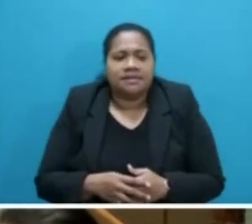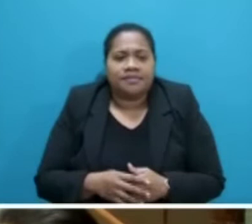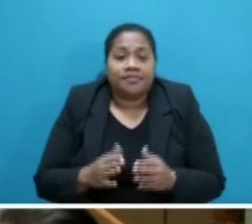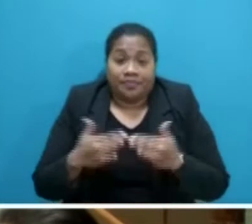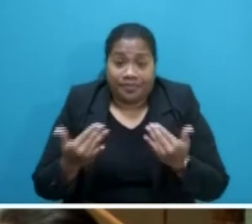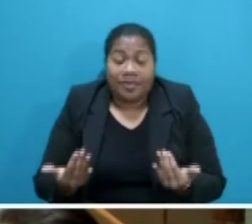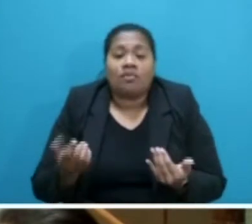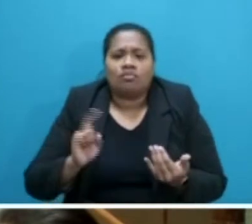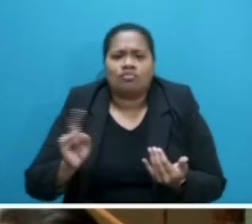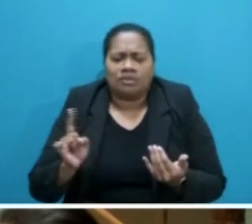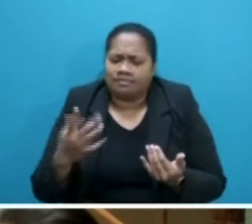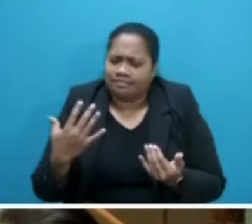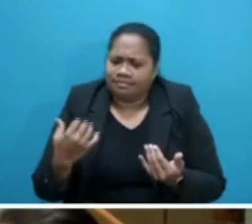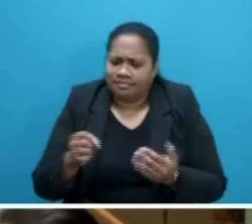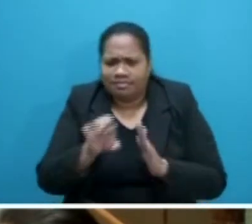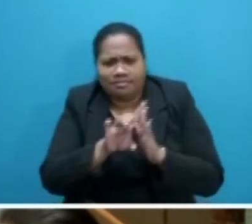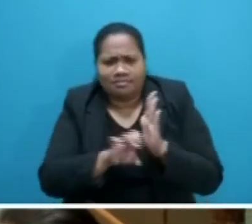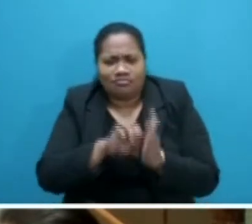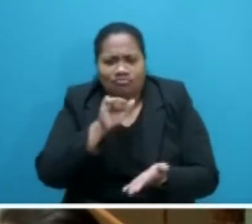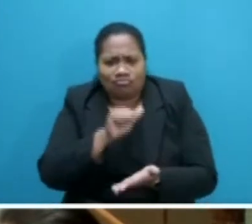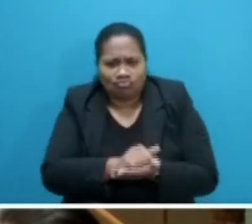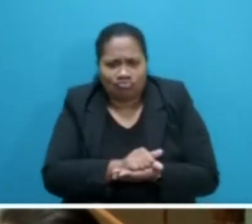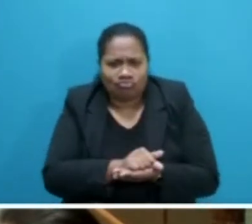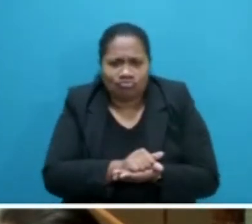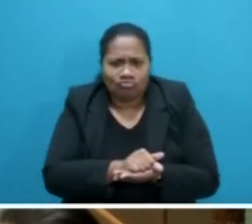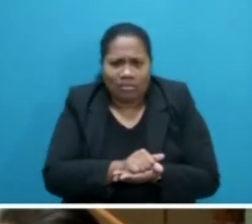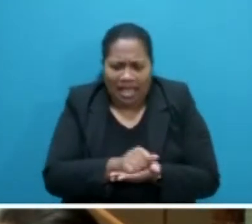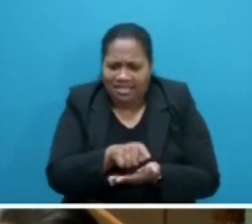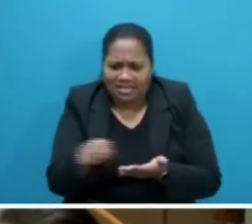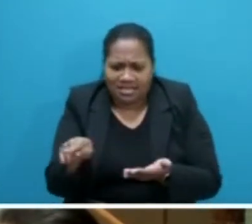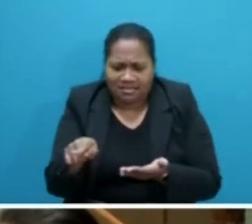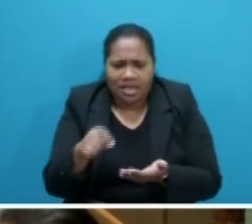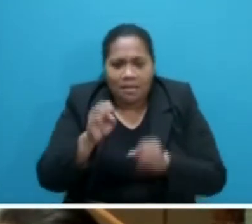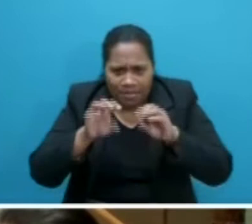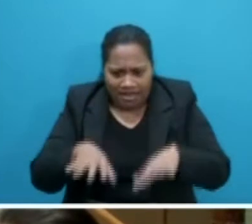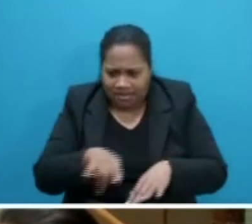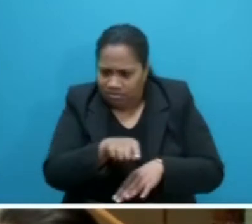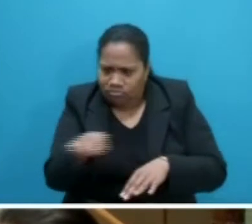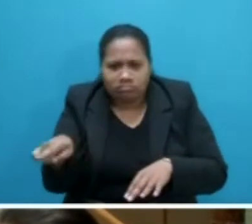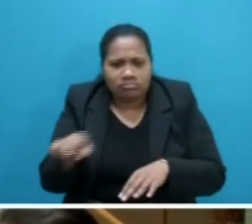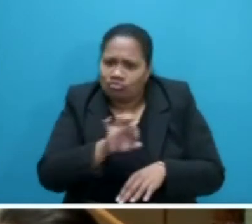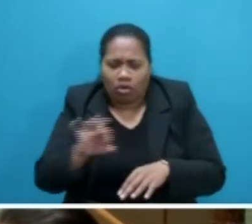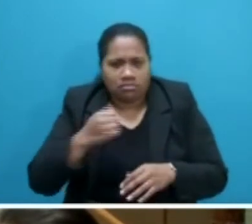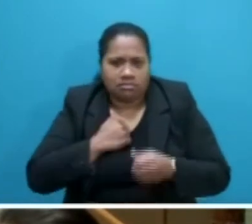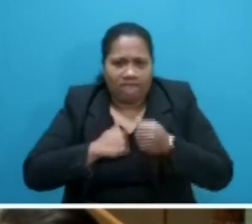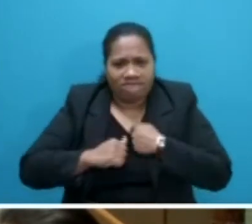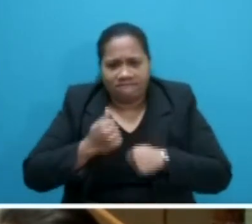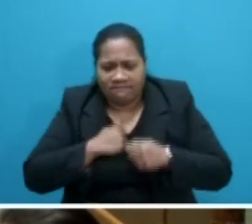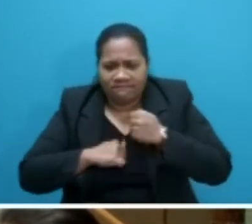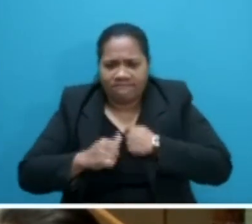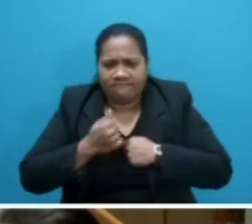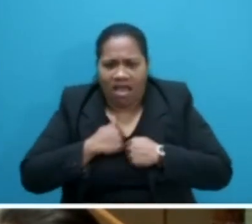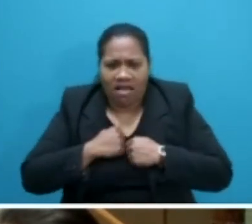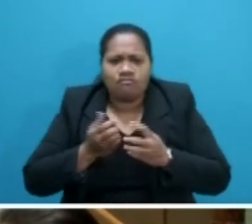constitutional rights. And it is a blessing that they do not suffer a government who sees their worth through the lens of